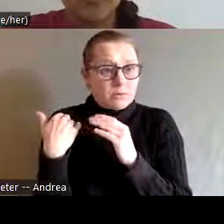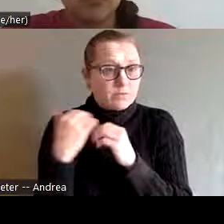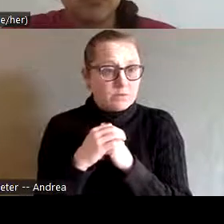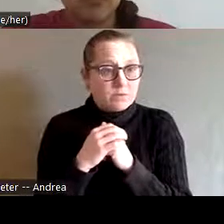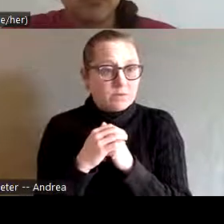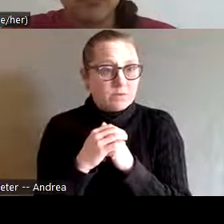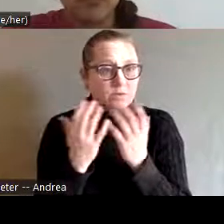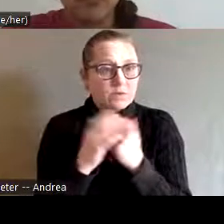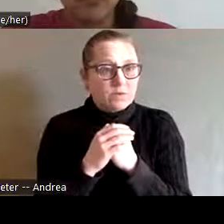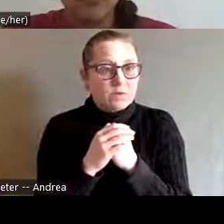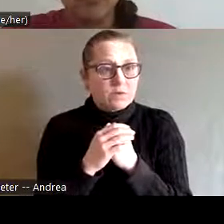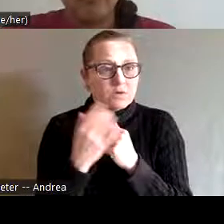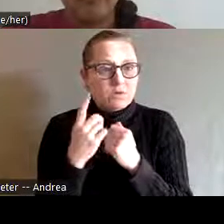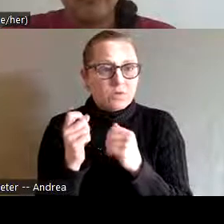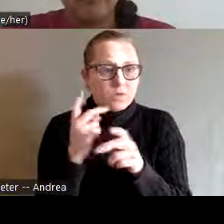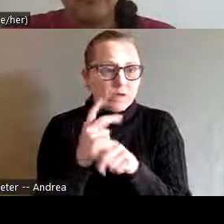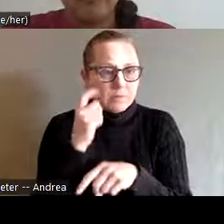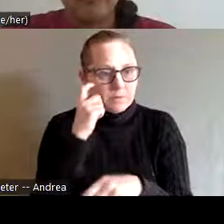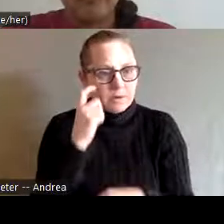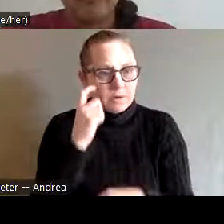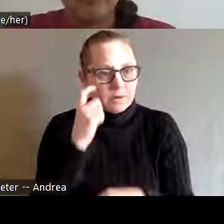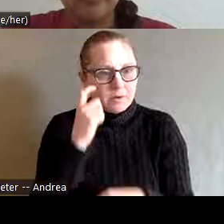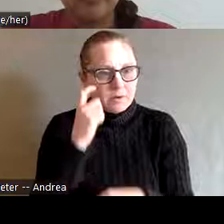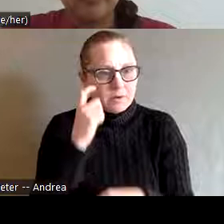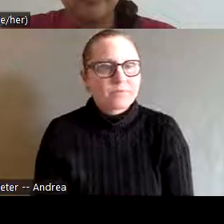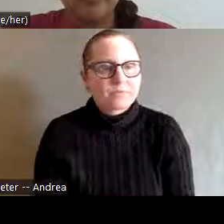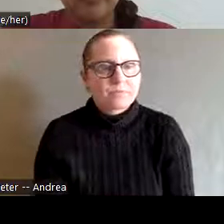So something to keep in mind.